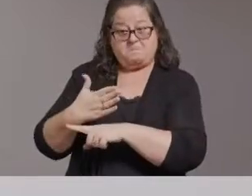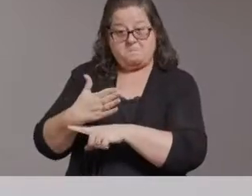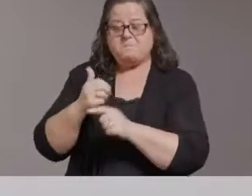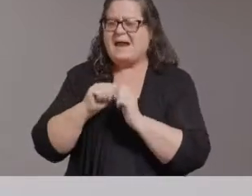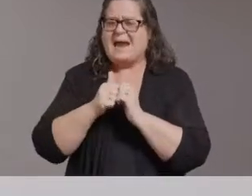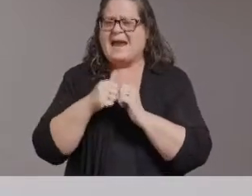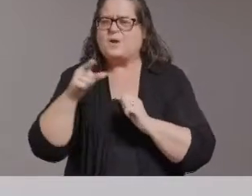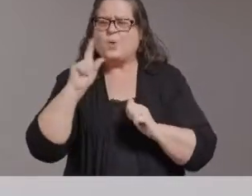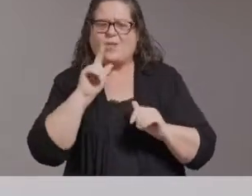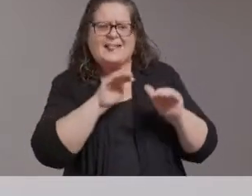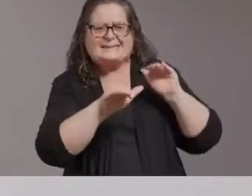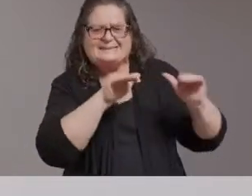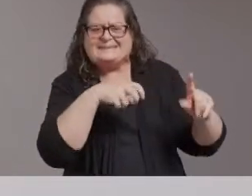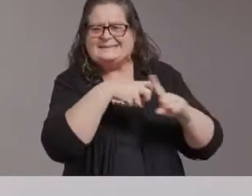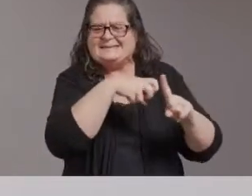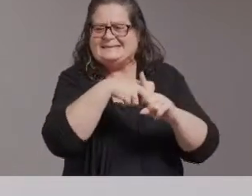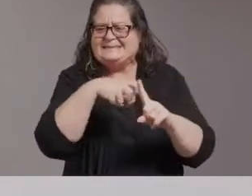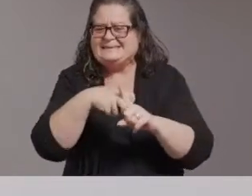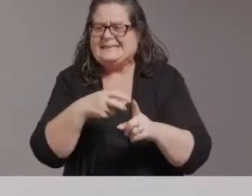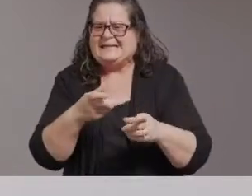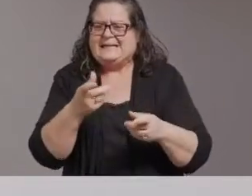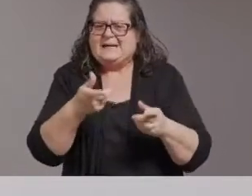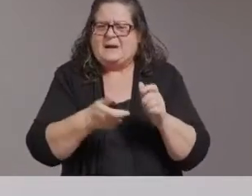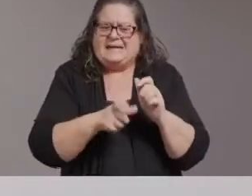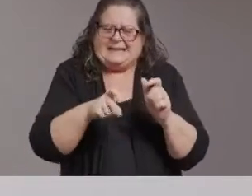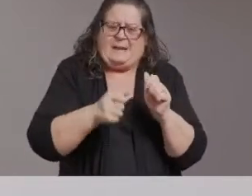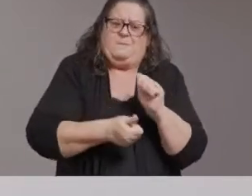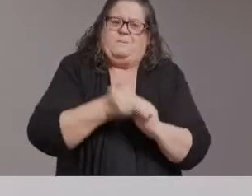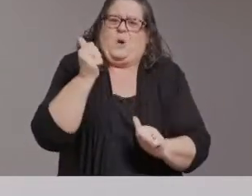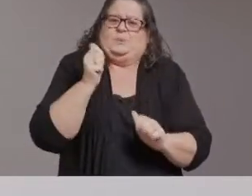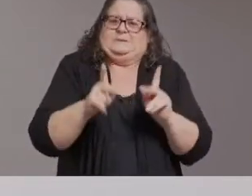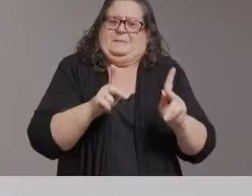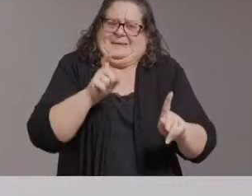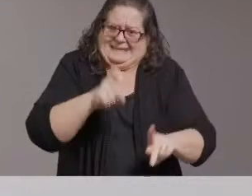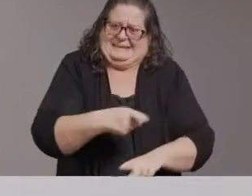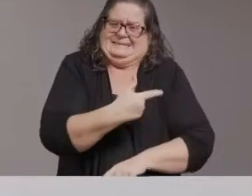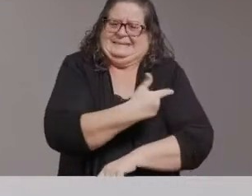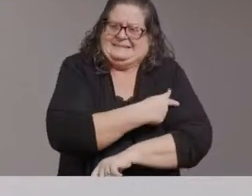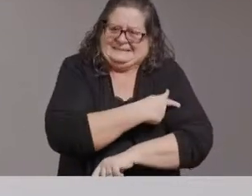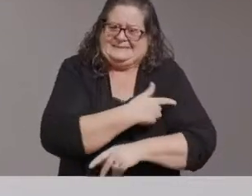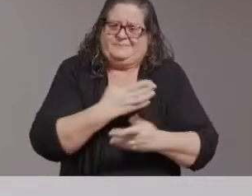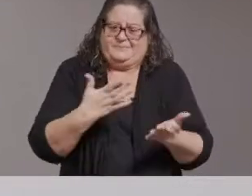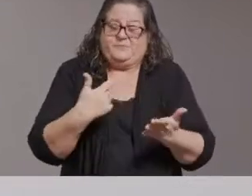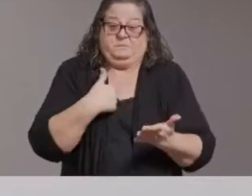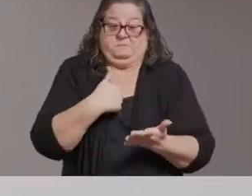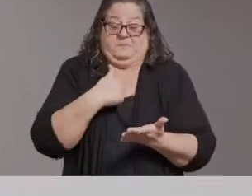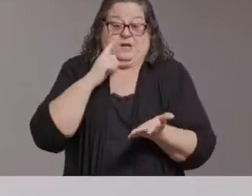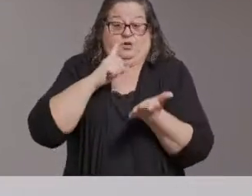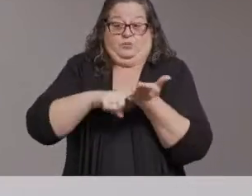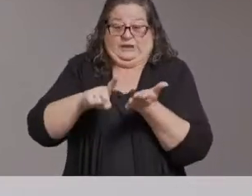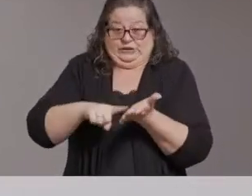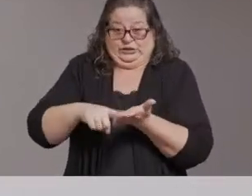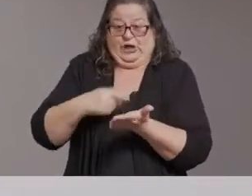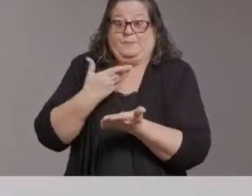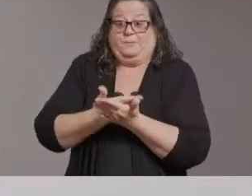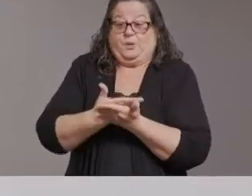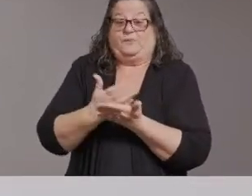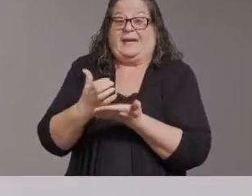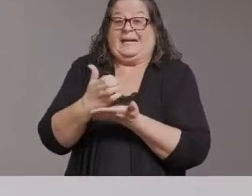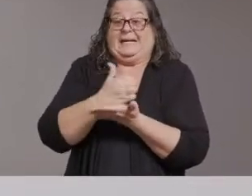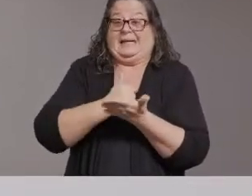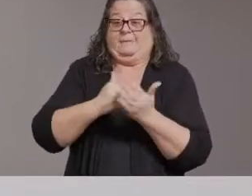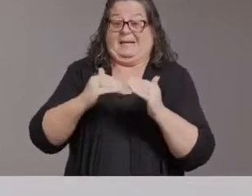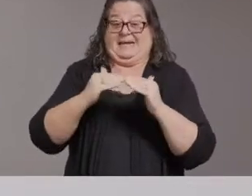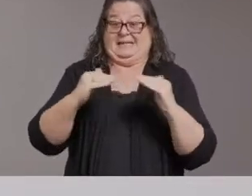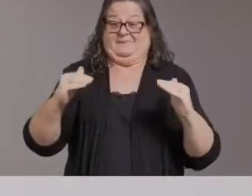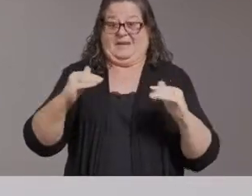more? We've seen studies that show that clearly income levels have show big factors when it comes to